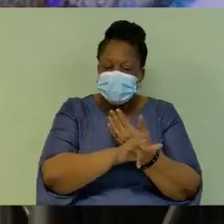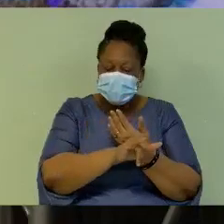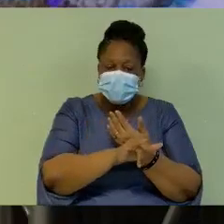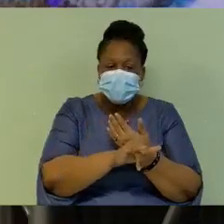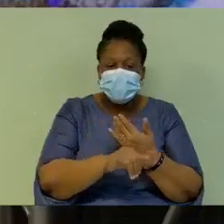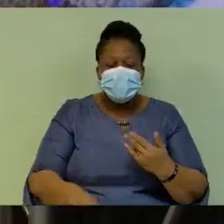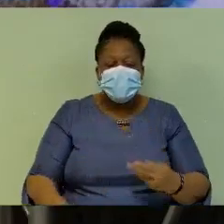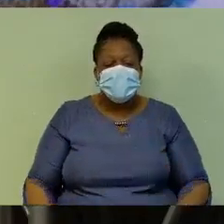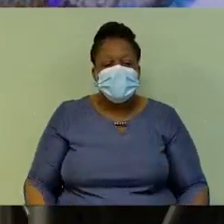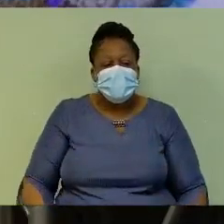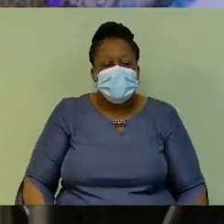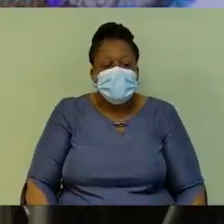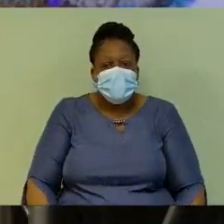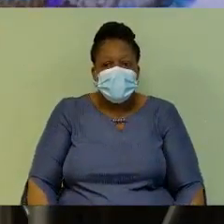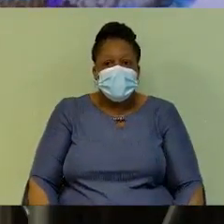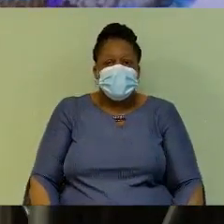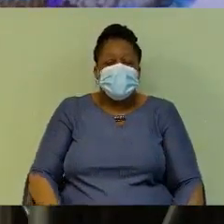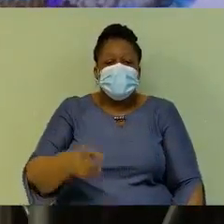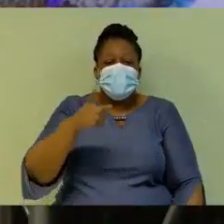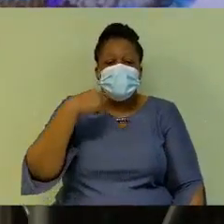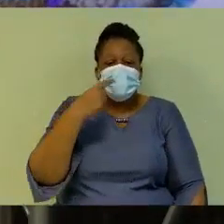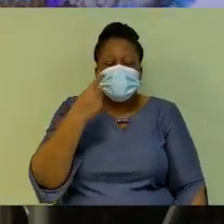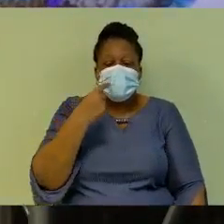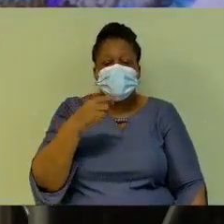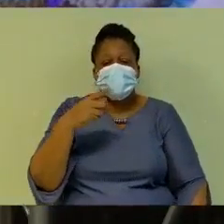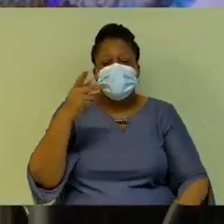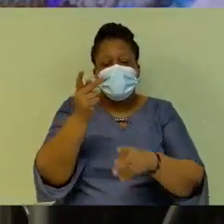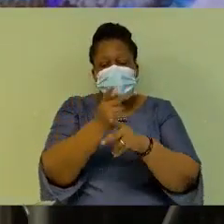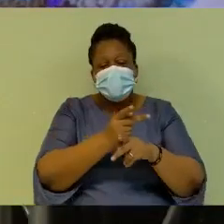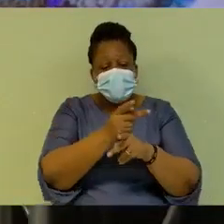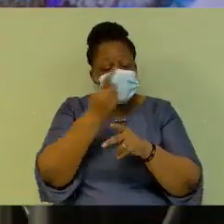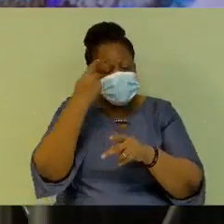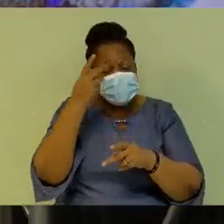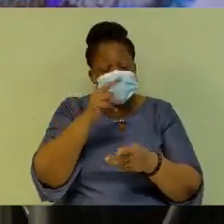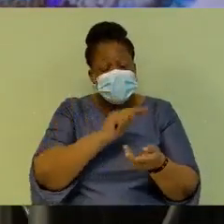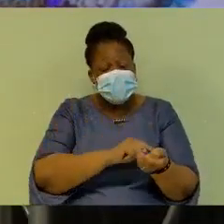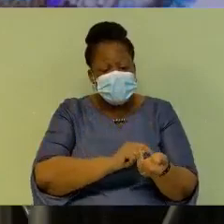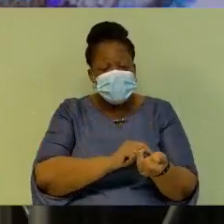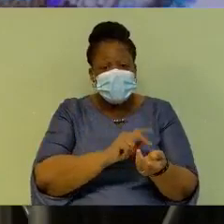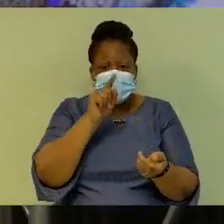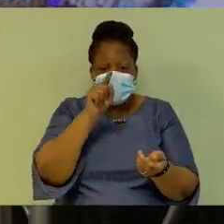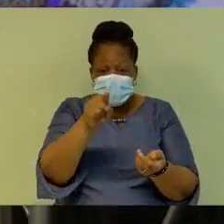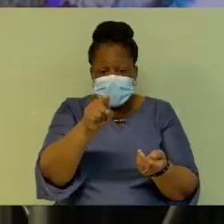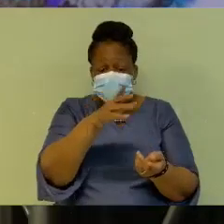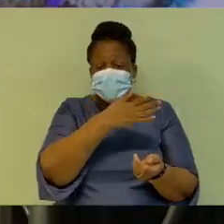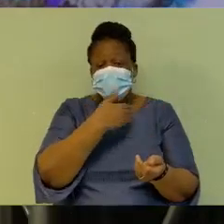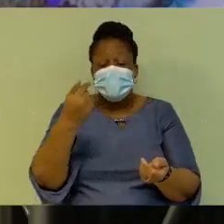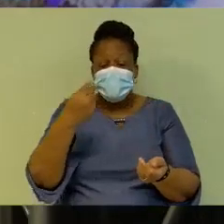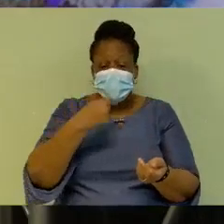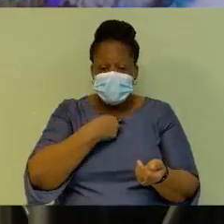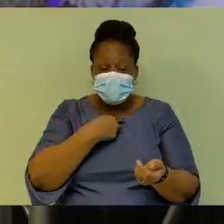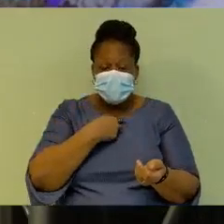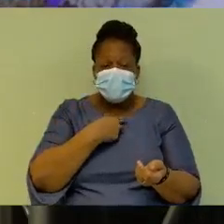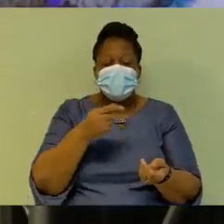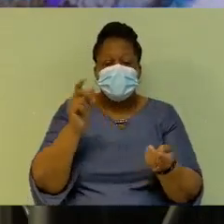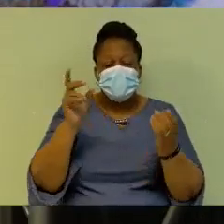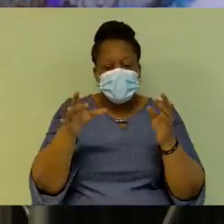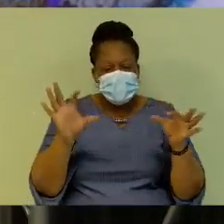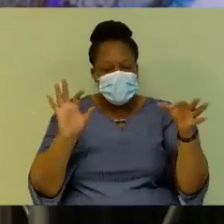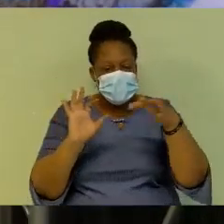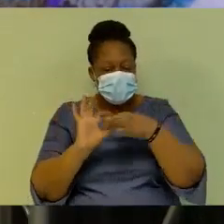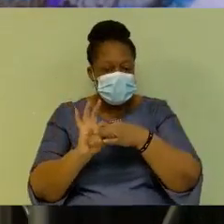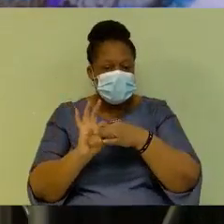healthy. Who cares for the nurse and the healthcare workers? It is you. It's me, the whole community. Join me in sending a nurse